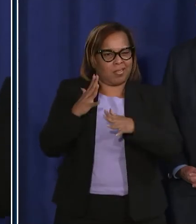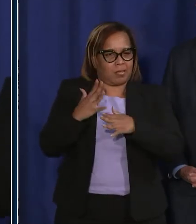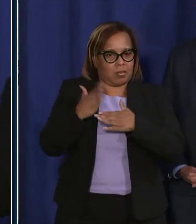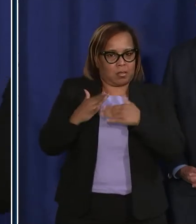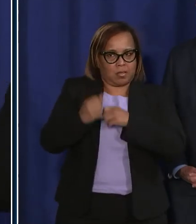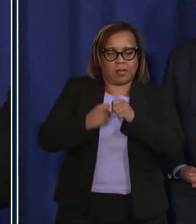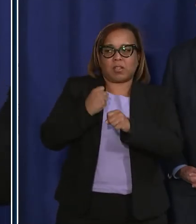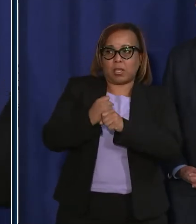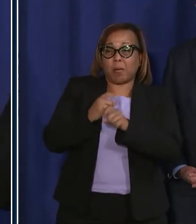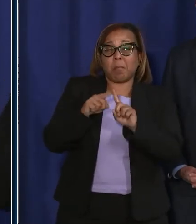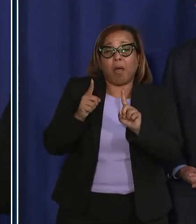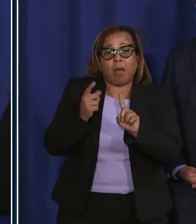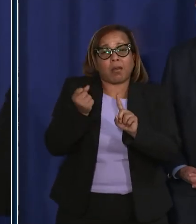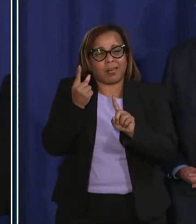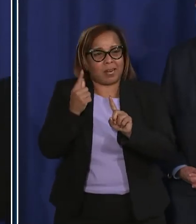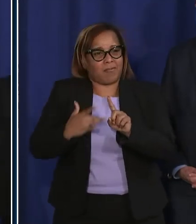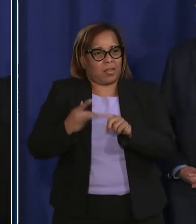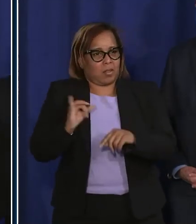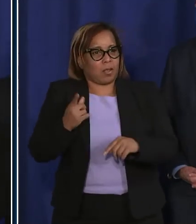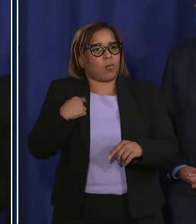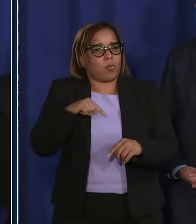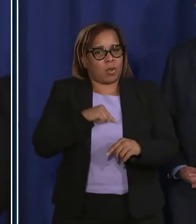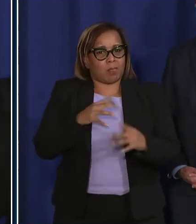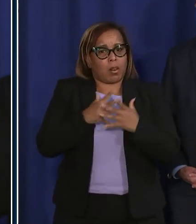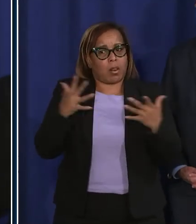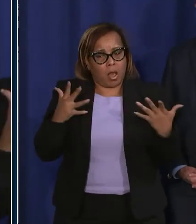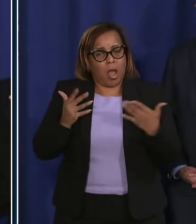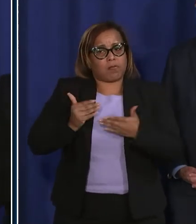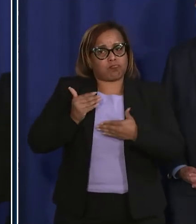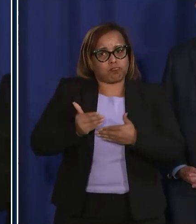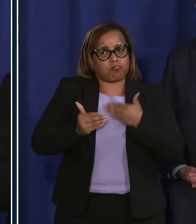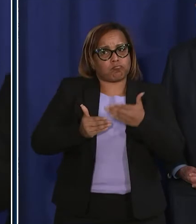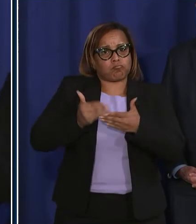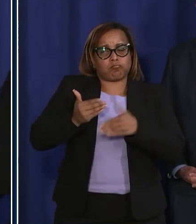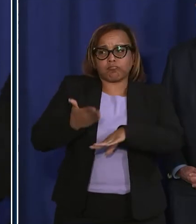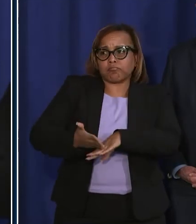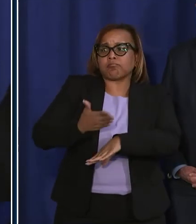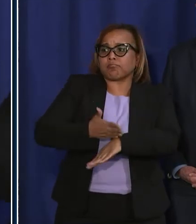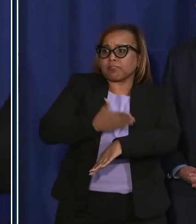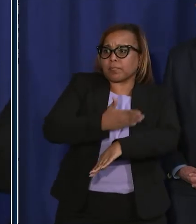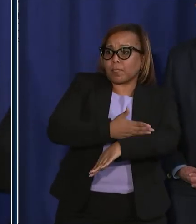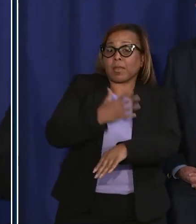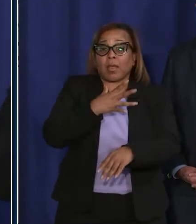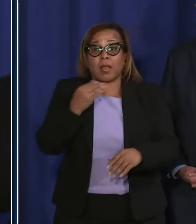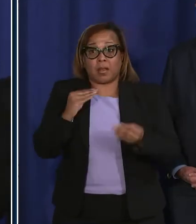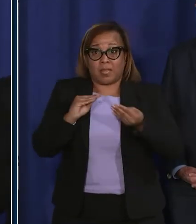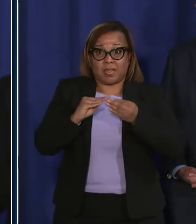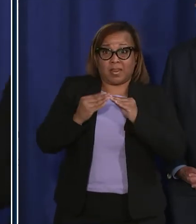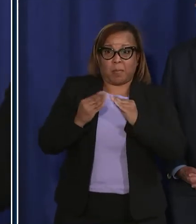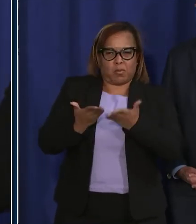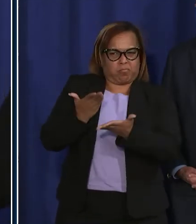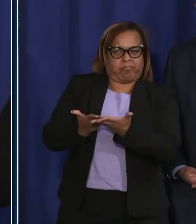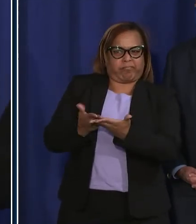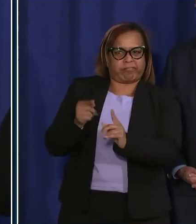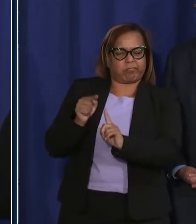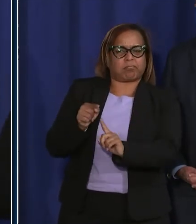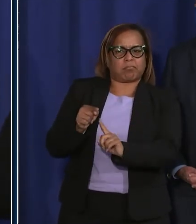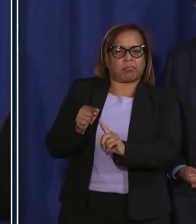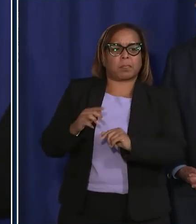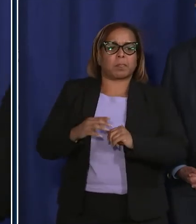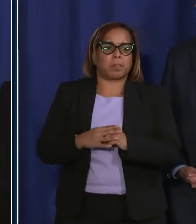But I feel like we have made a lot of progress, and the numbers really speak for